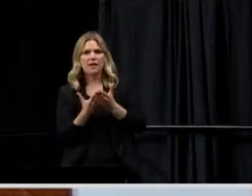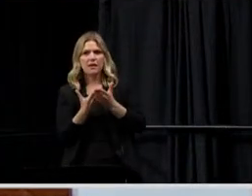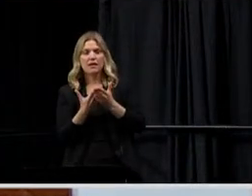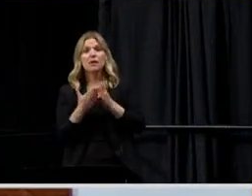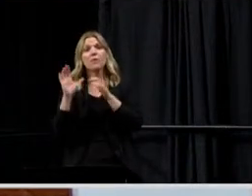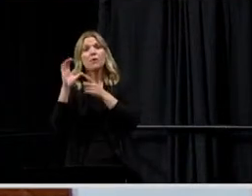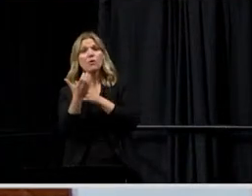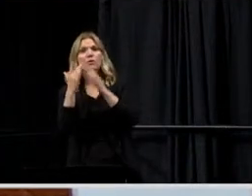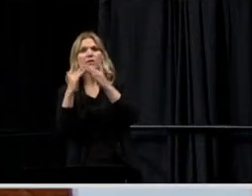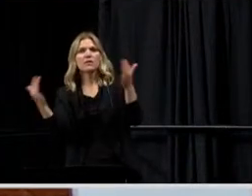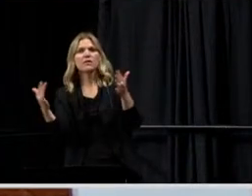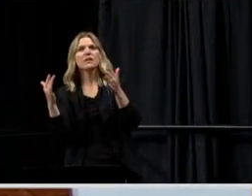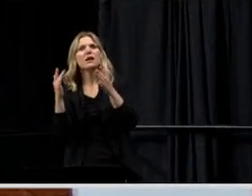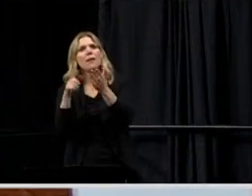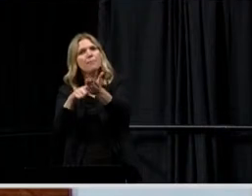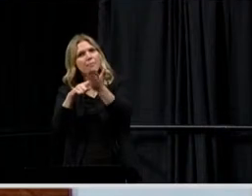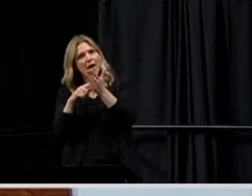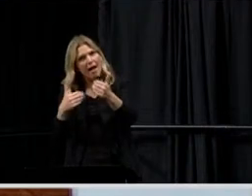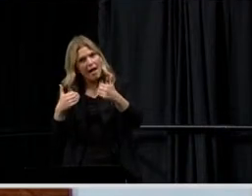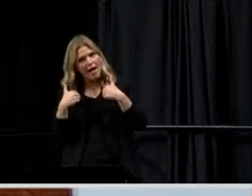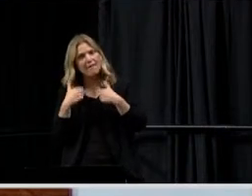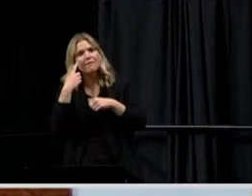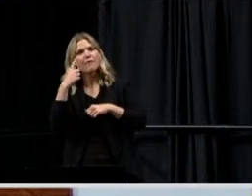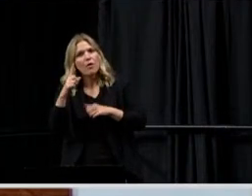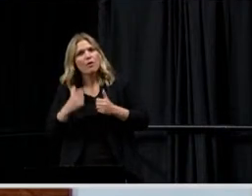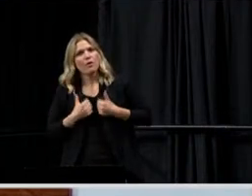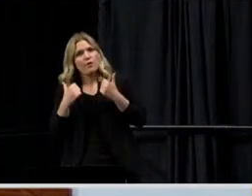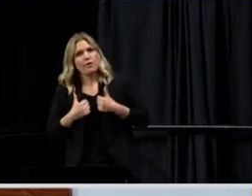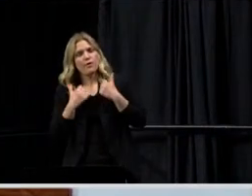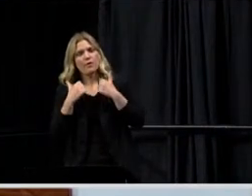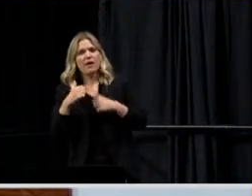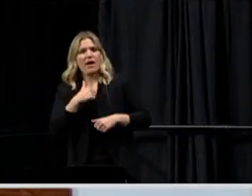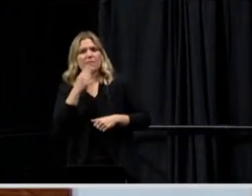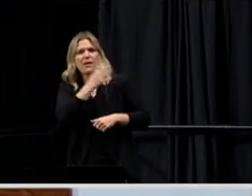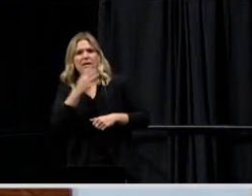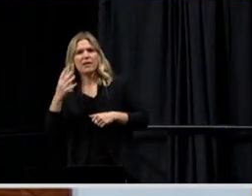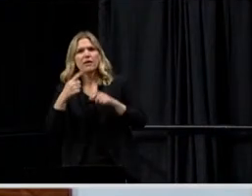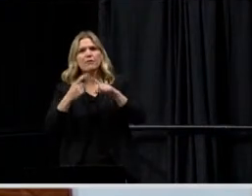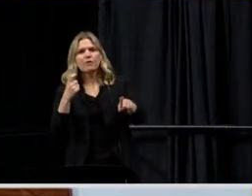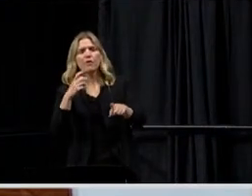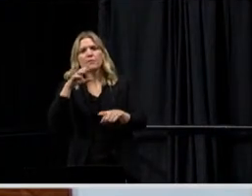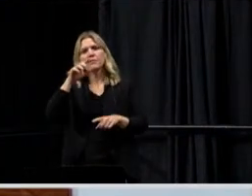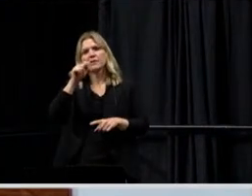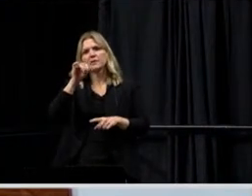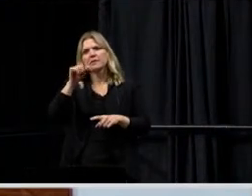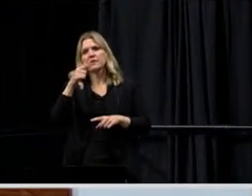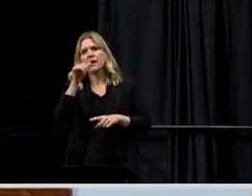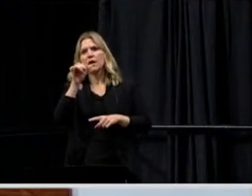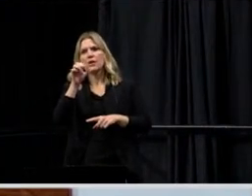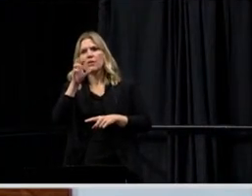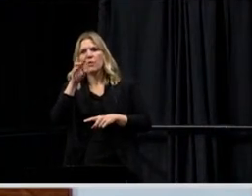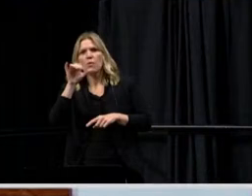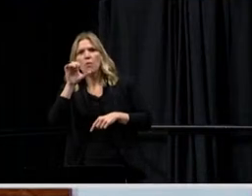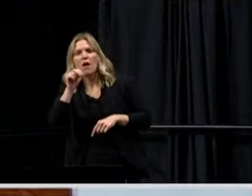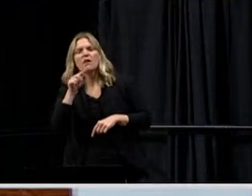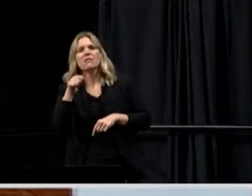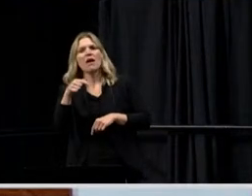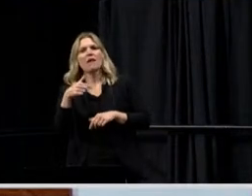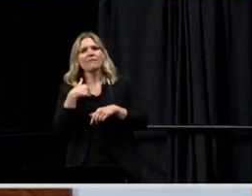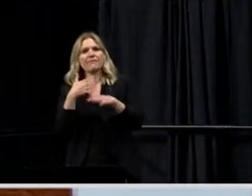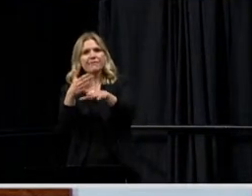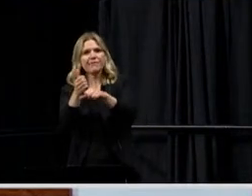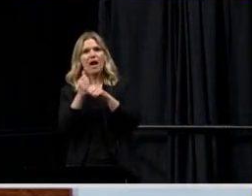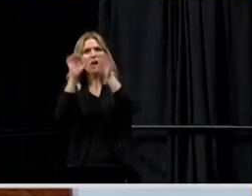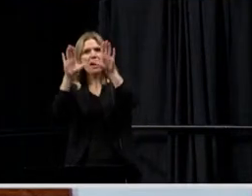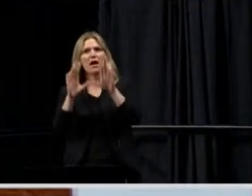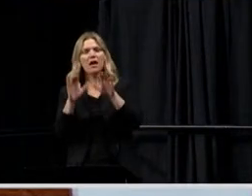equally essential for survival. As a daughter of immigrants from Taiwan, I'm grateful for the excellent education I have received from a high